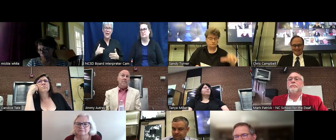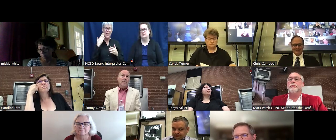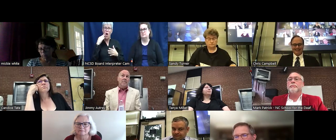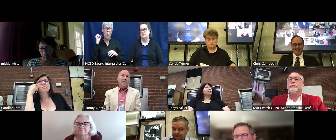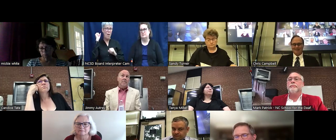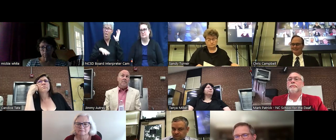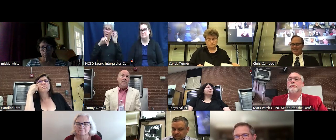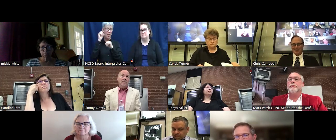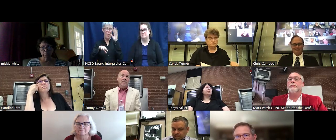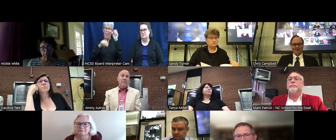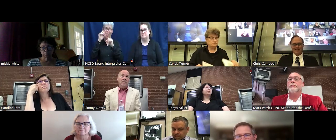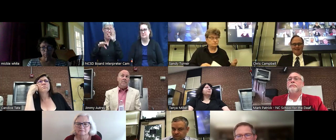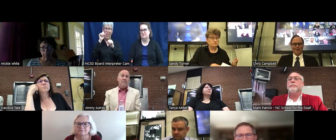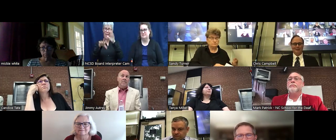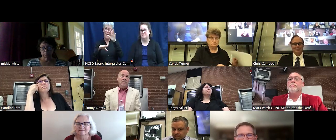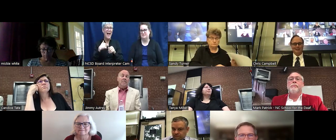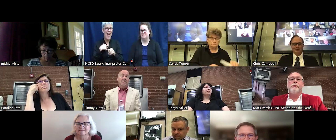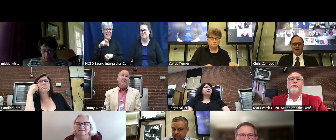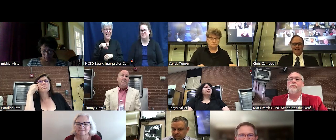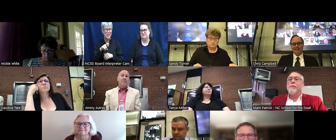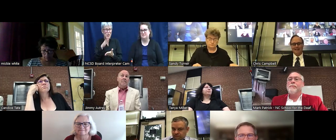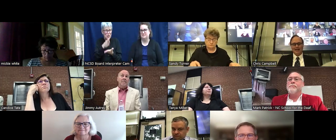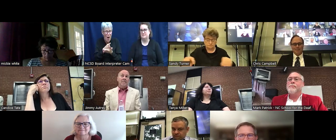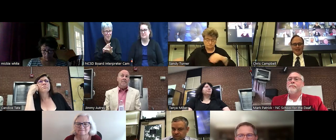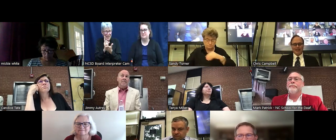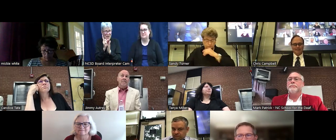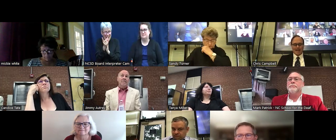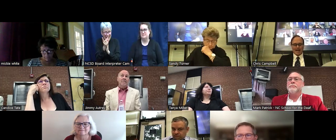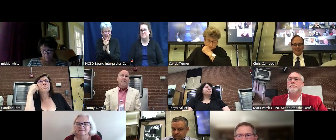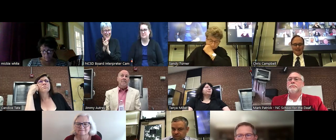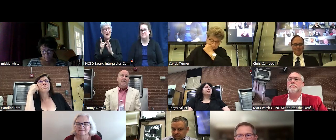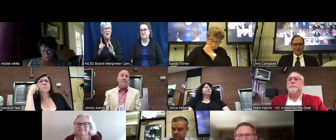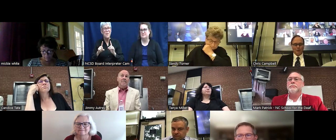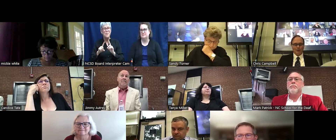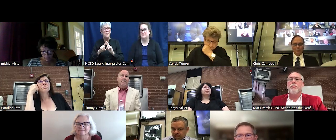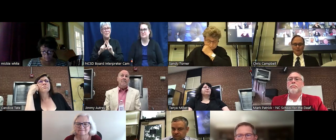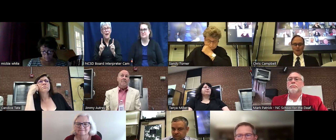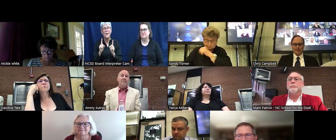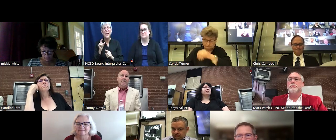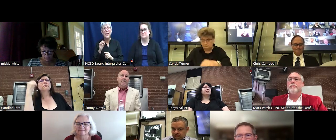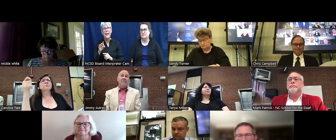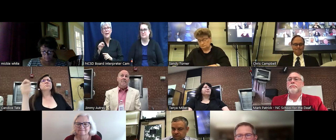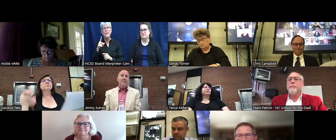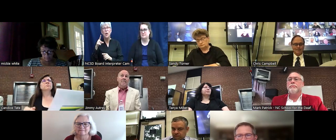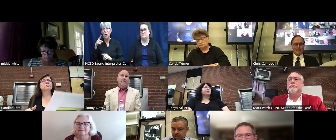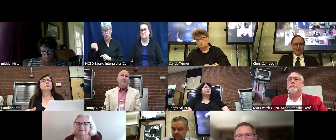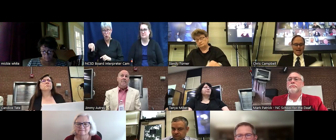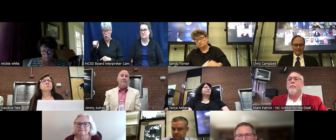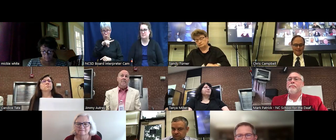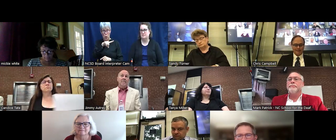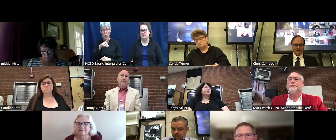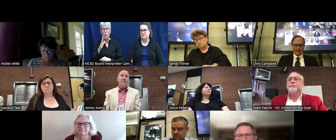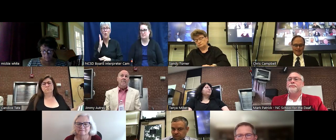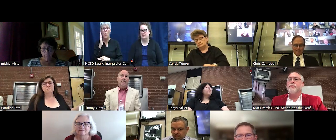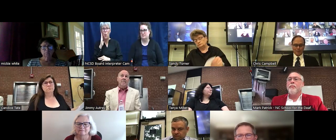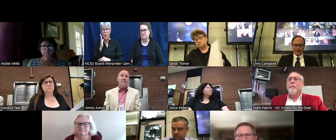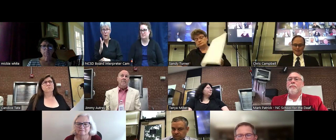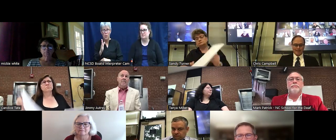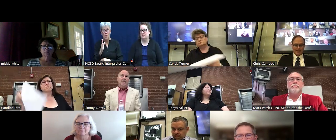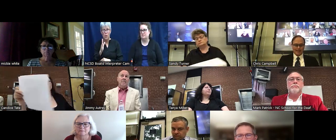but I'm going to stop and we can have all the discussion we need, is that if you will look at